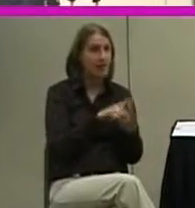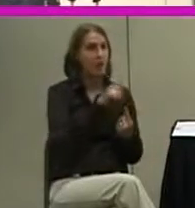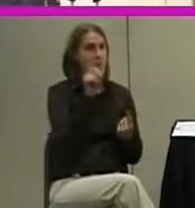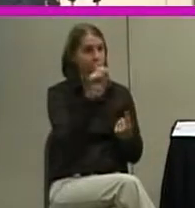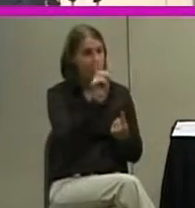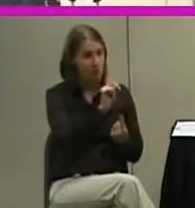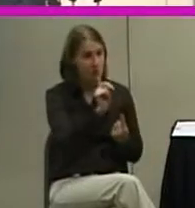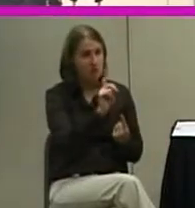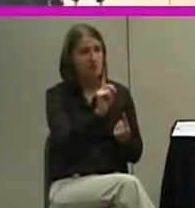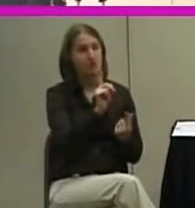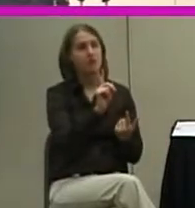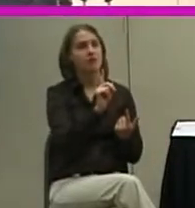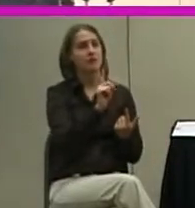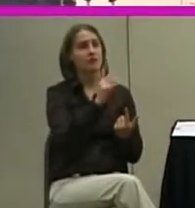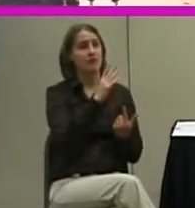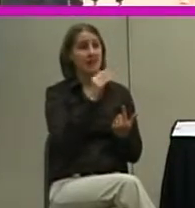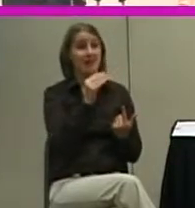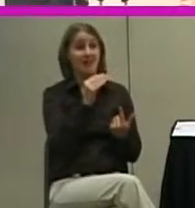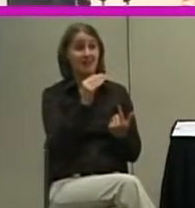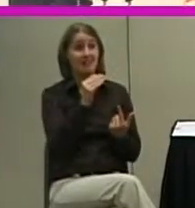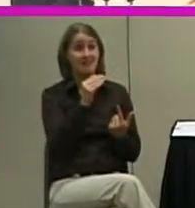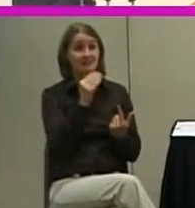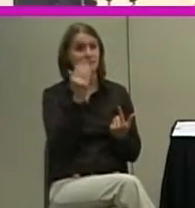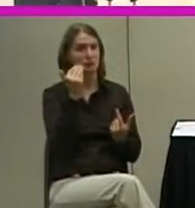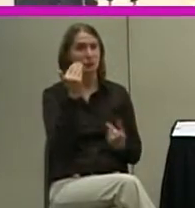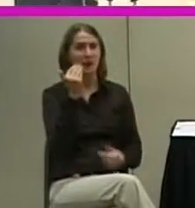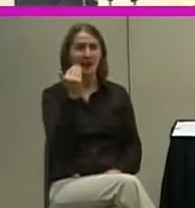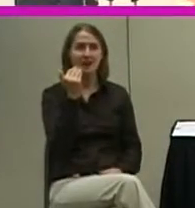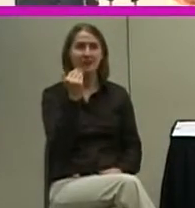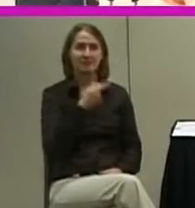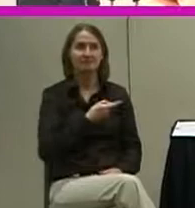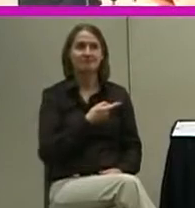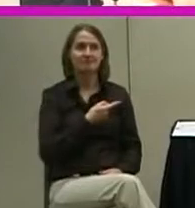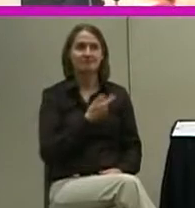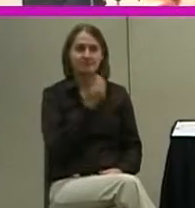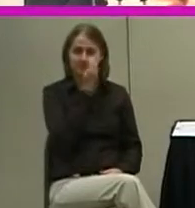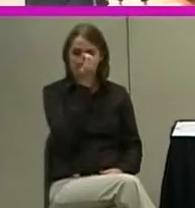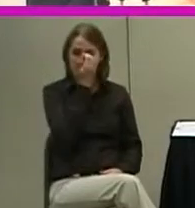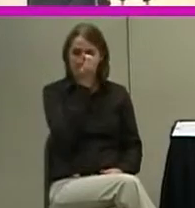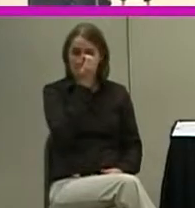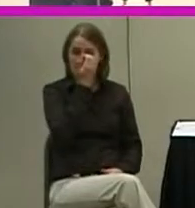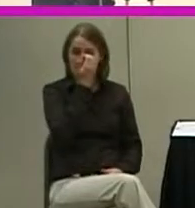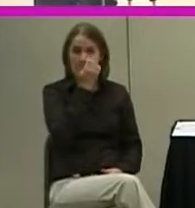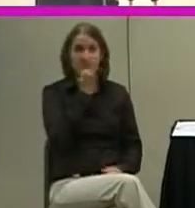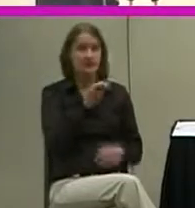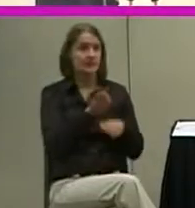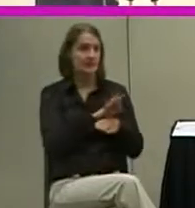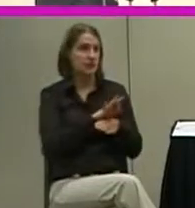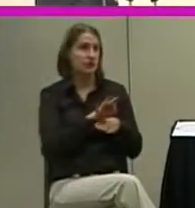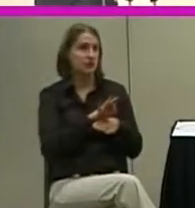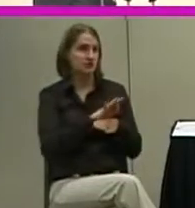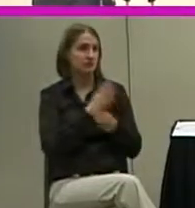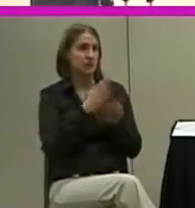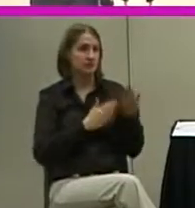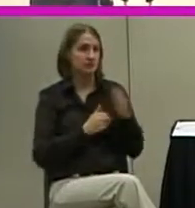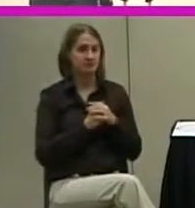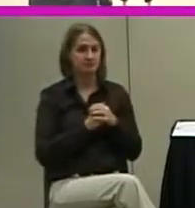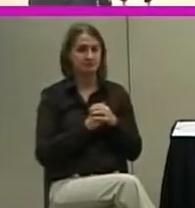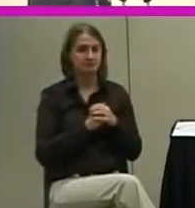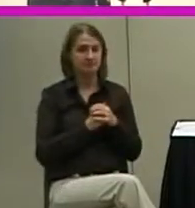they do it? And function is, why did they do it? That's the function part.